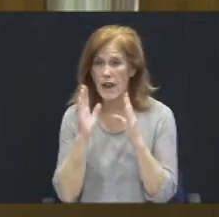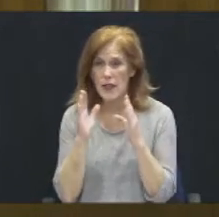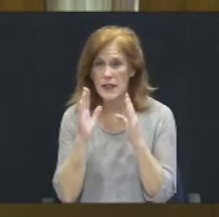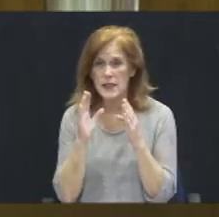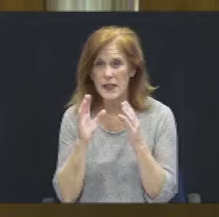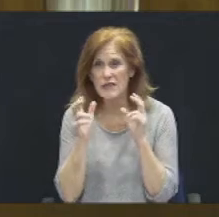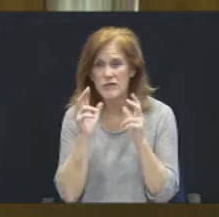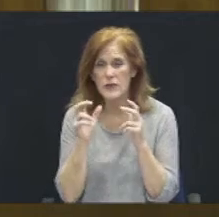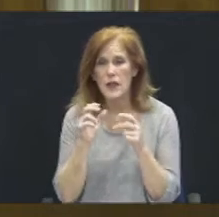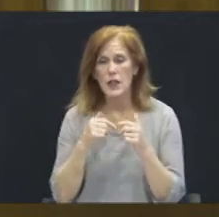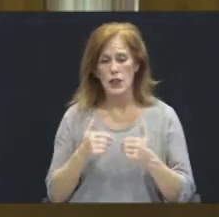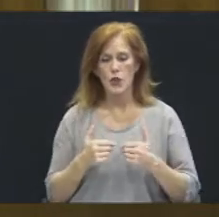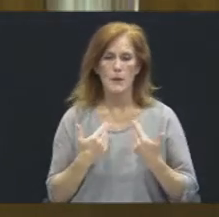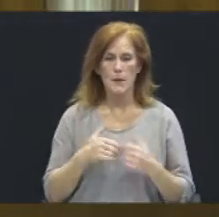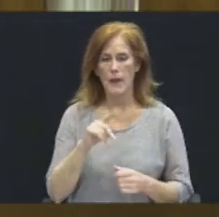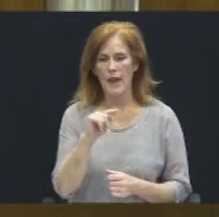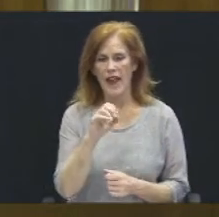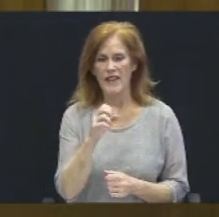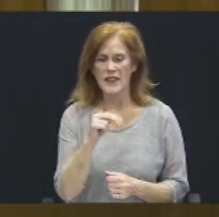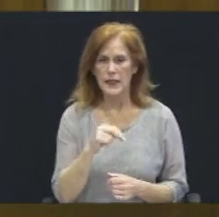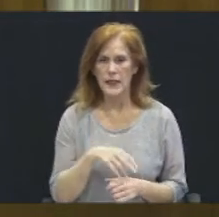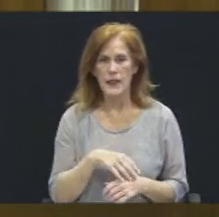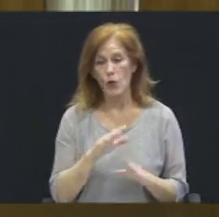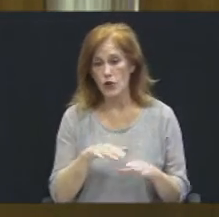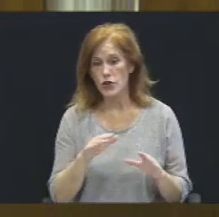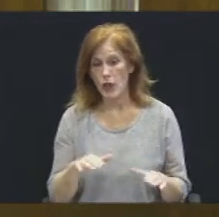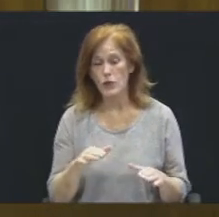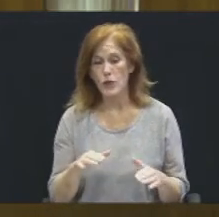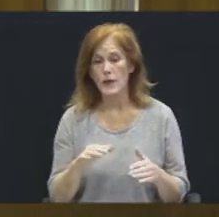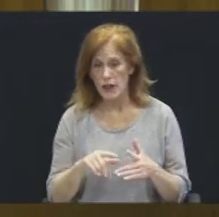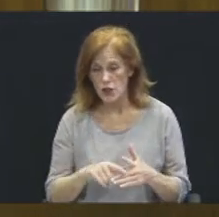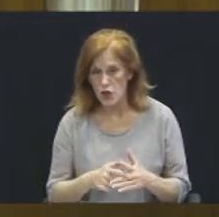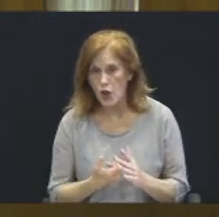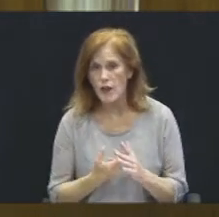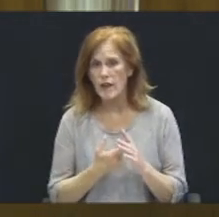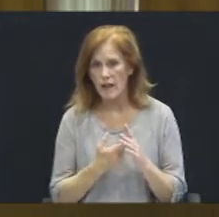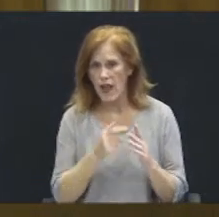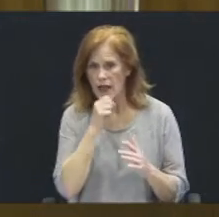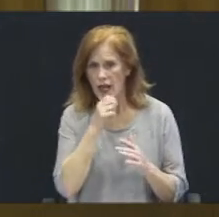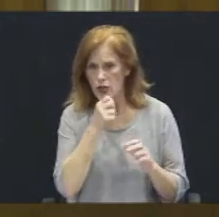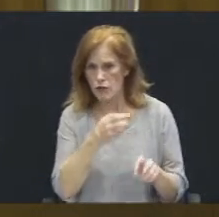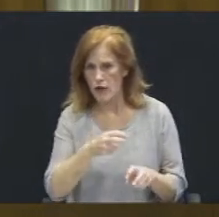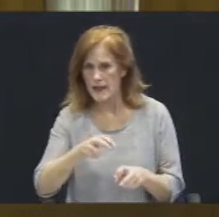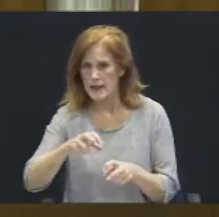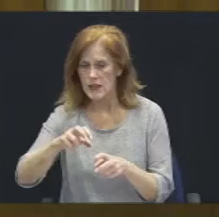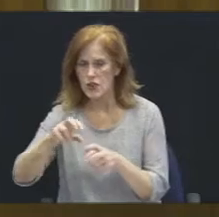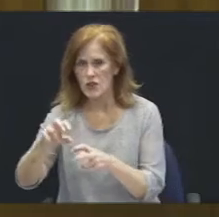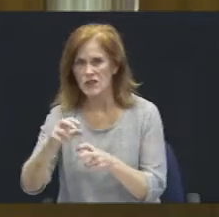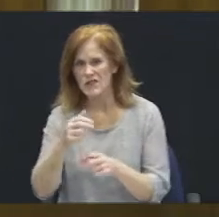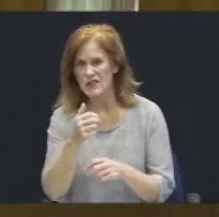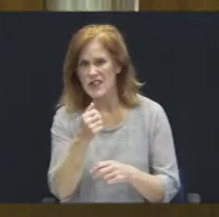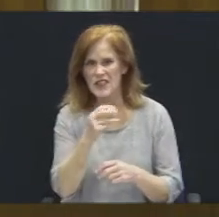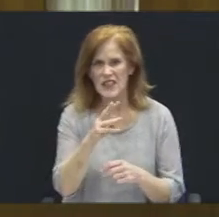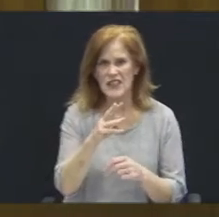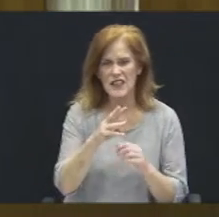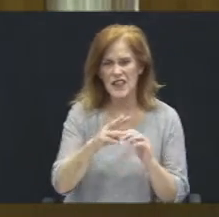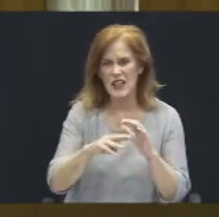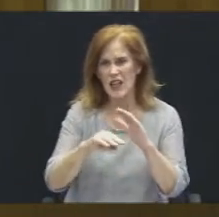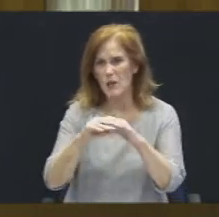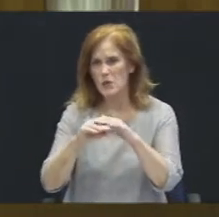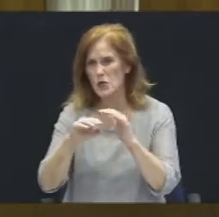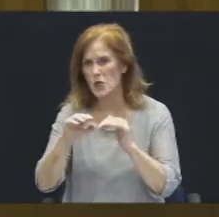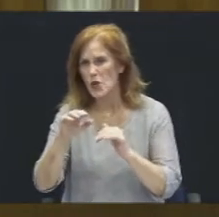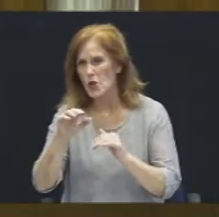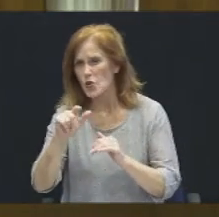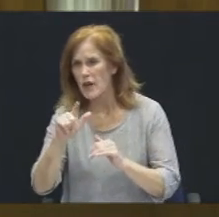those early teenage children or children going through that transition age, so kind of that maybe up to, you know, 25, 26,